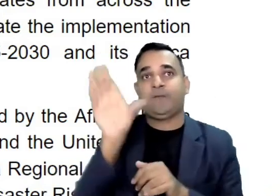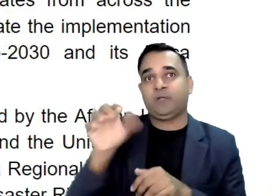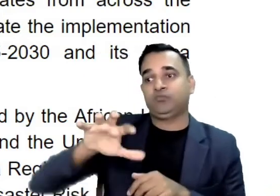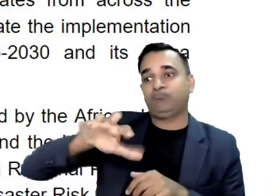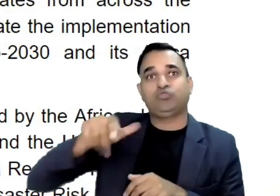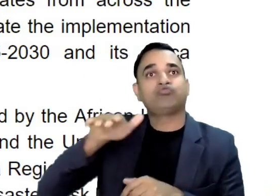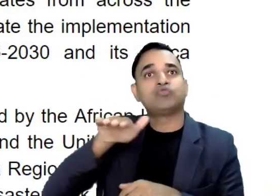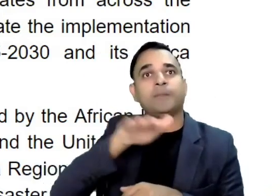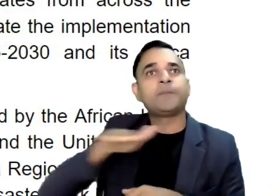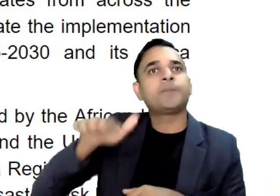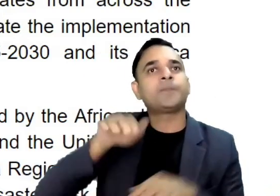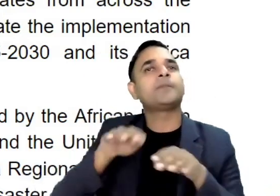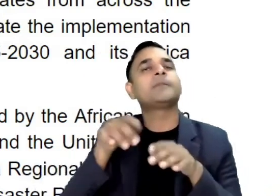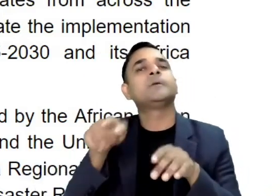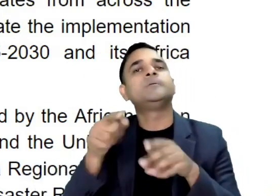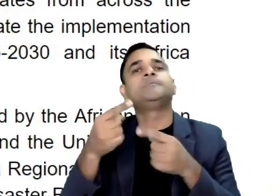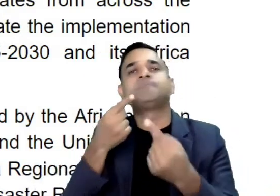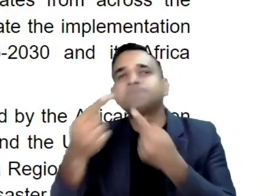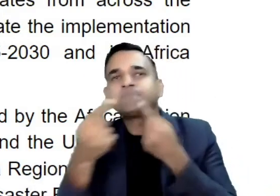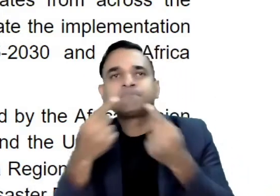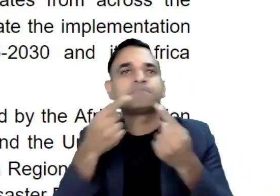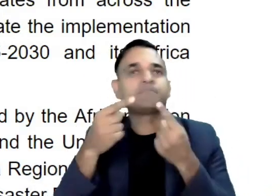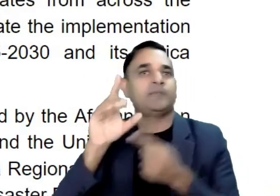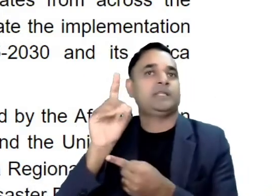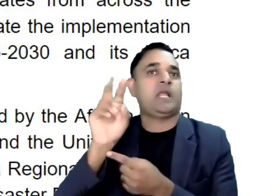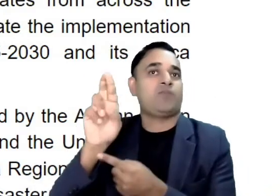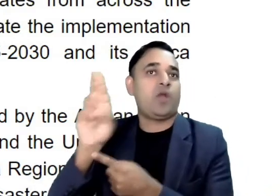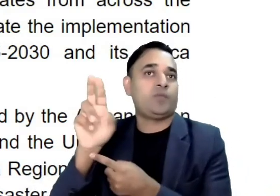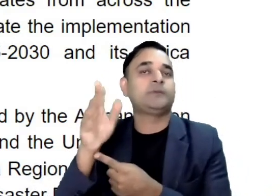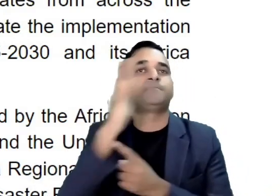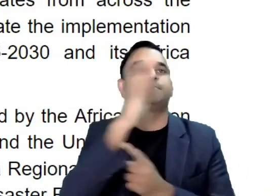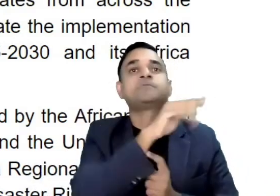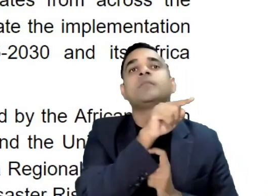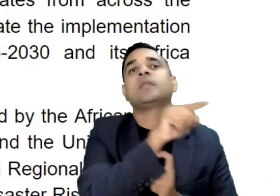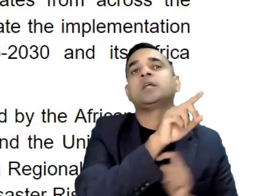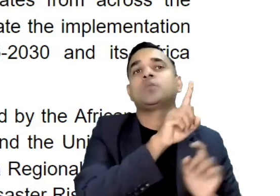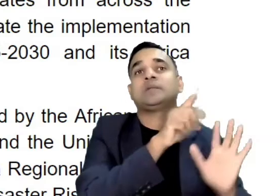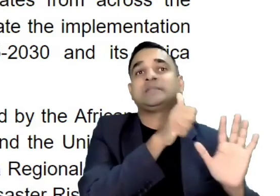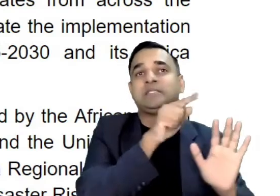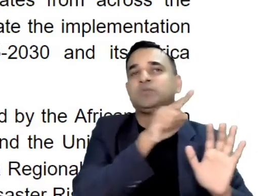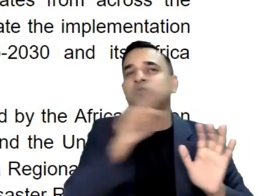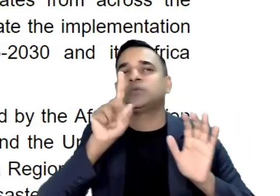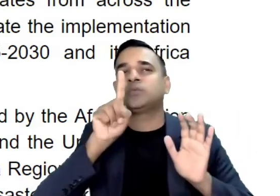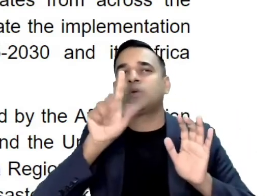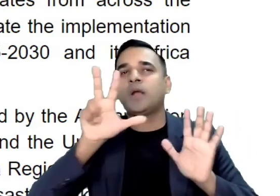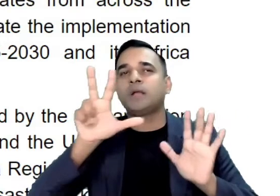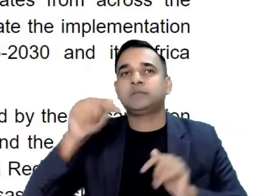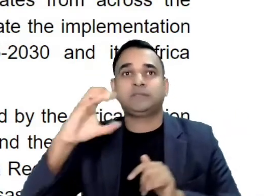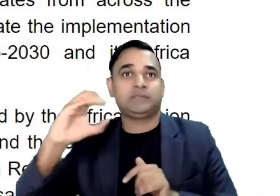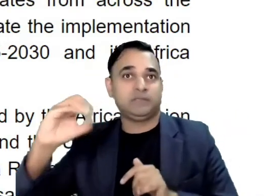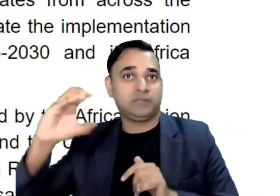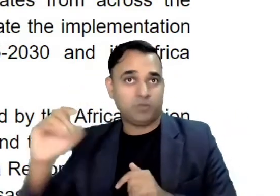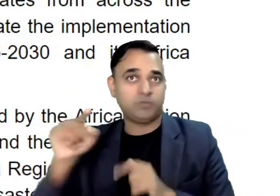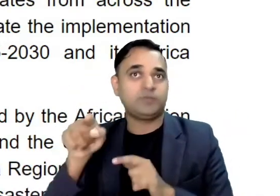Express appreciation to the government and the people of the Republic of Kenya for hosting these events and for